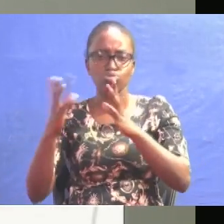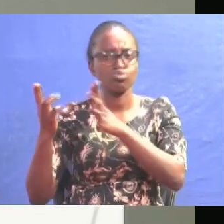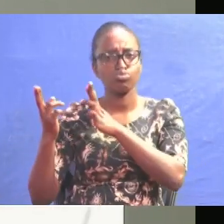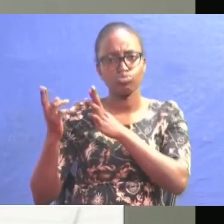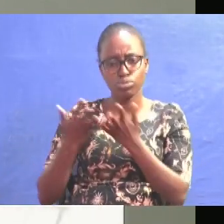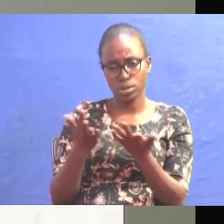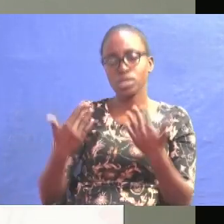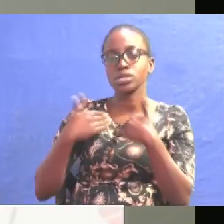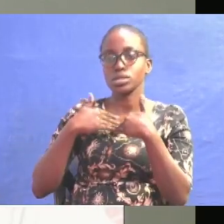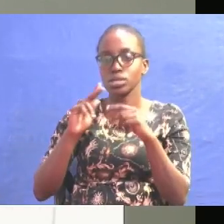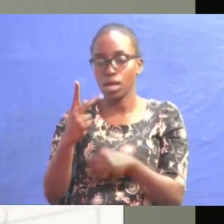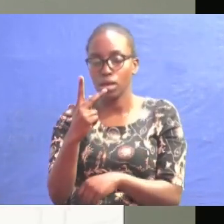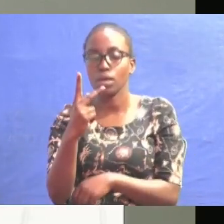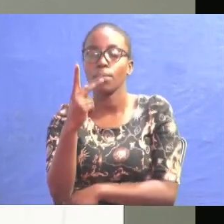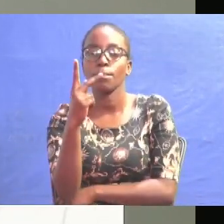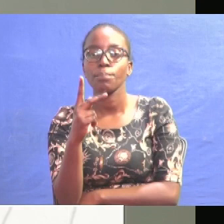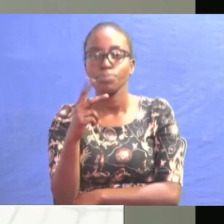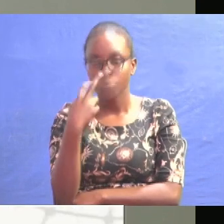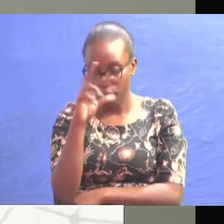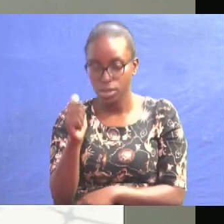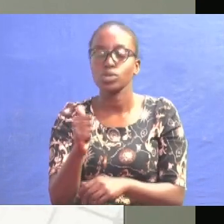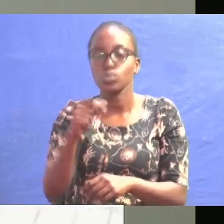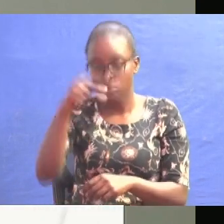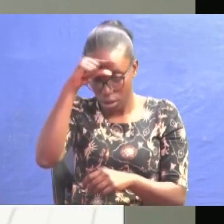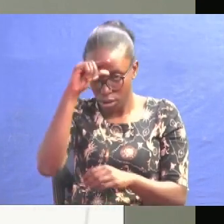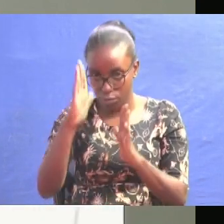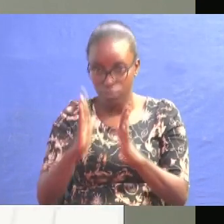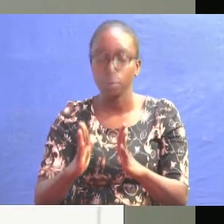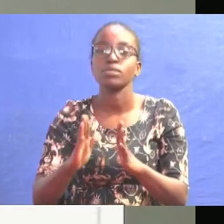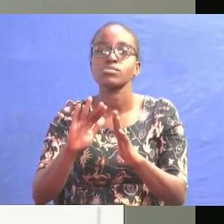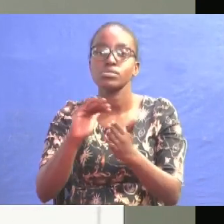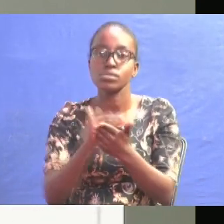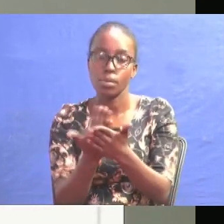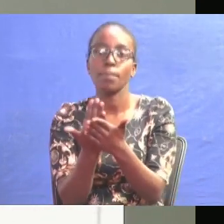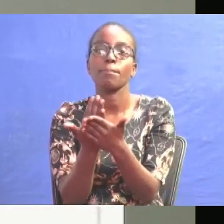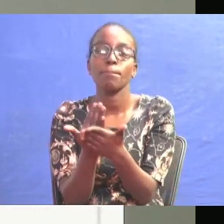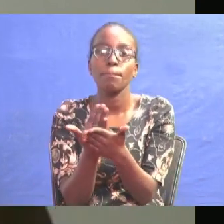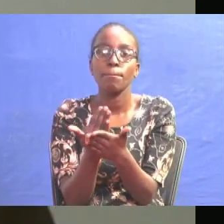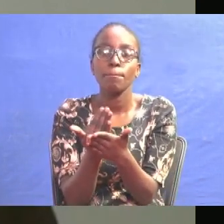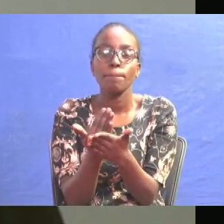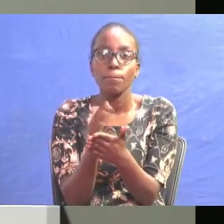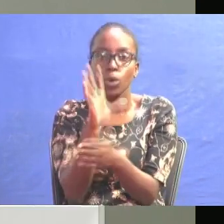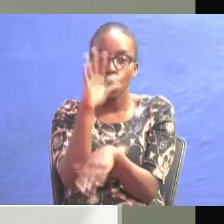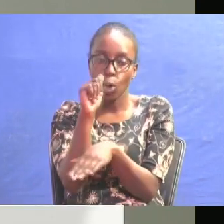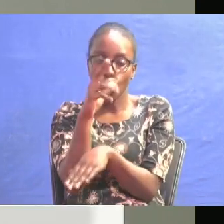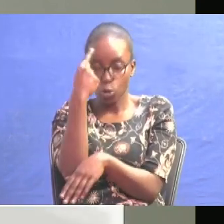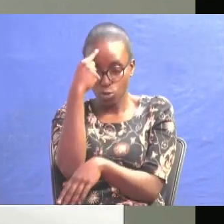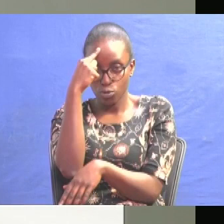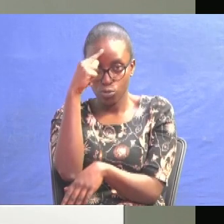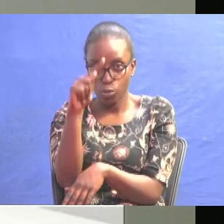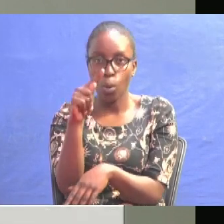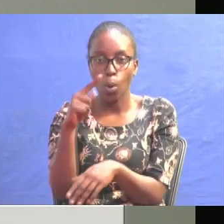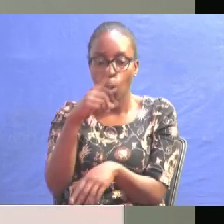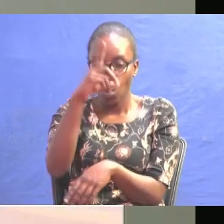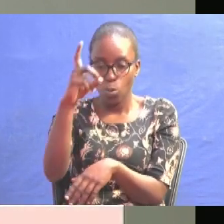We have seen some of the governors who are being even called for ask question